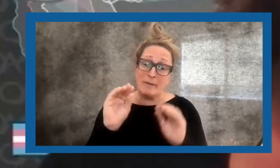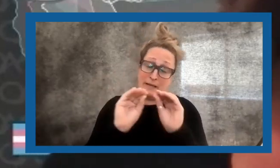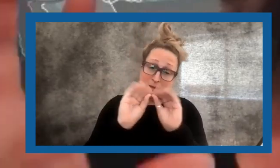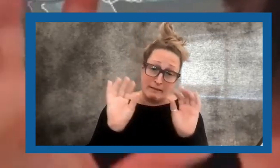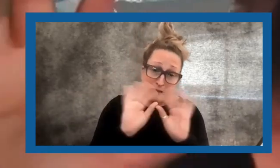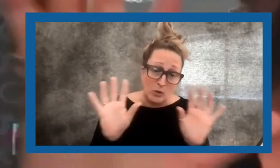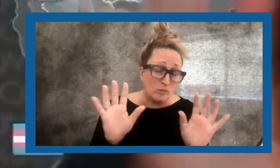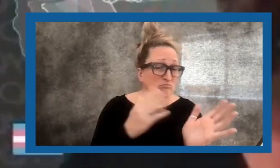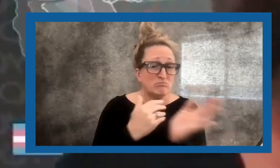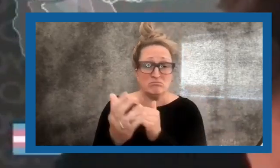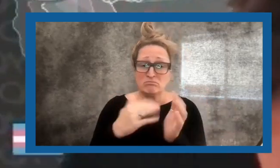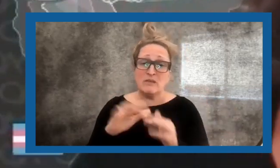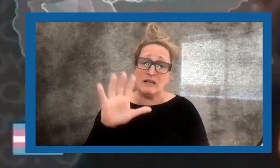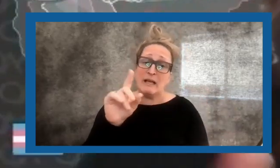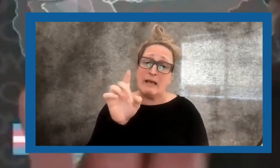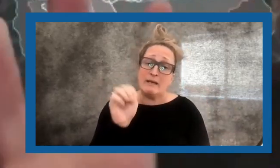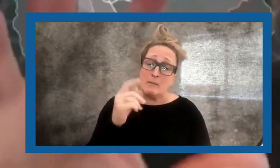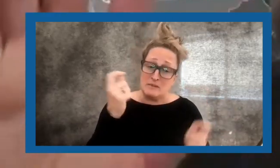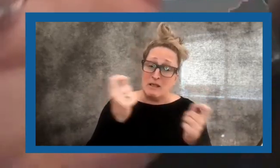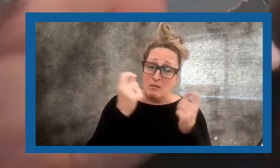clear that even though we are in the CADEM Celebrates